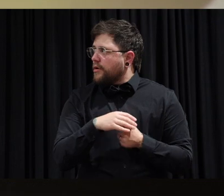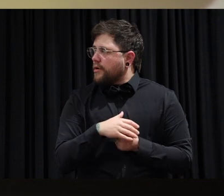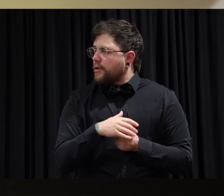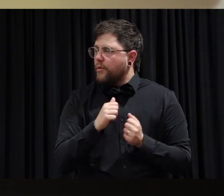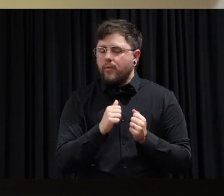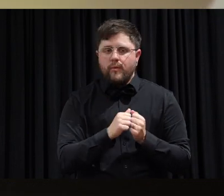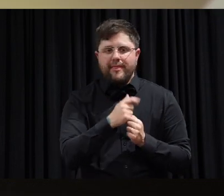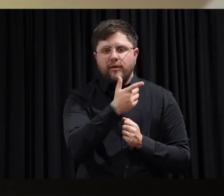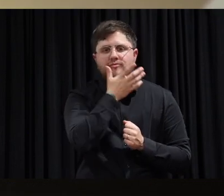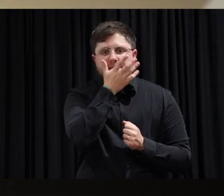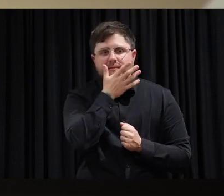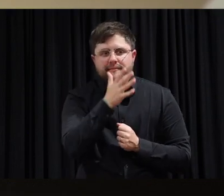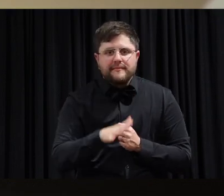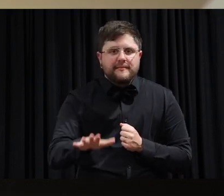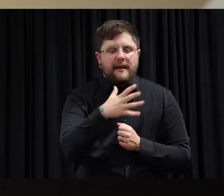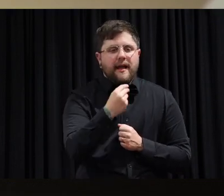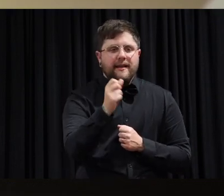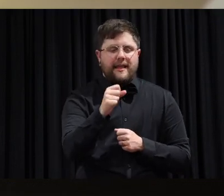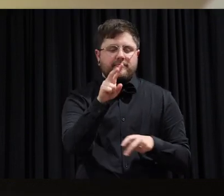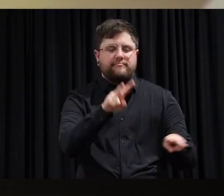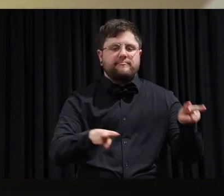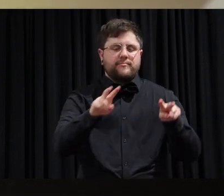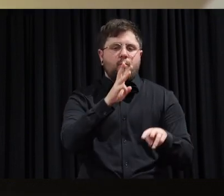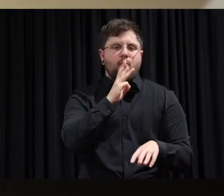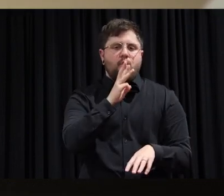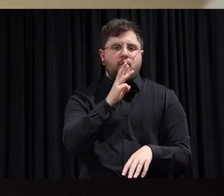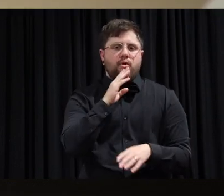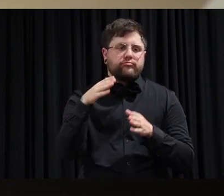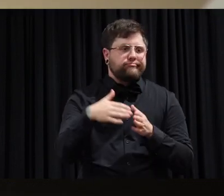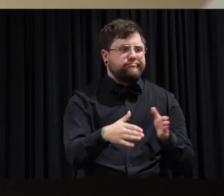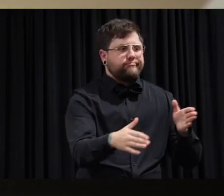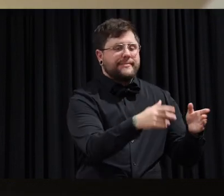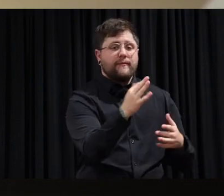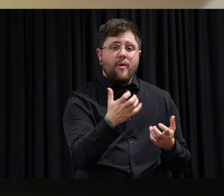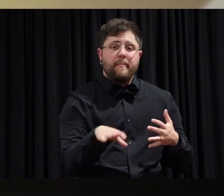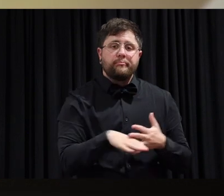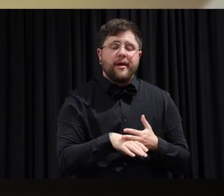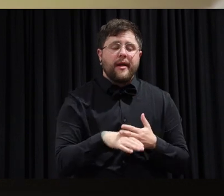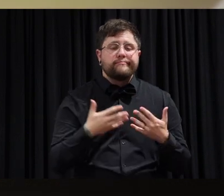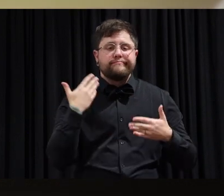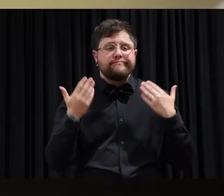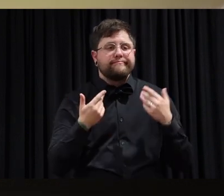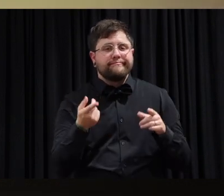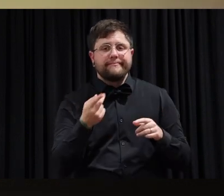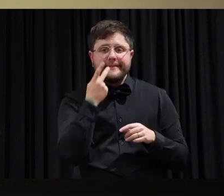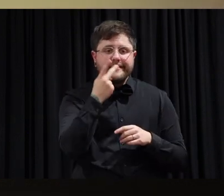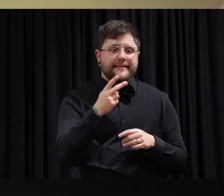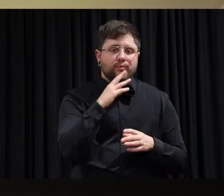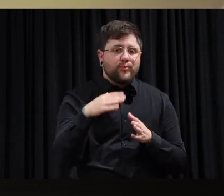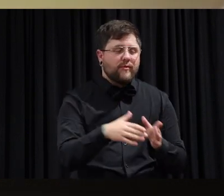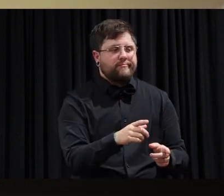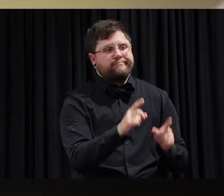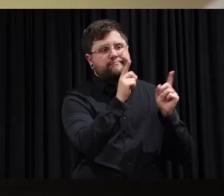with plenty of grass and a great view of the water. So if you want to get a break and take some air and see something